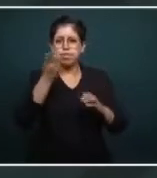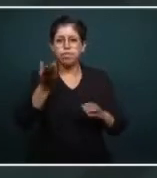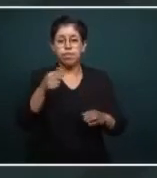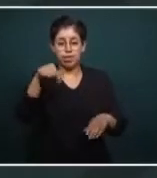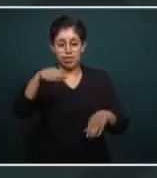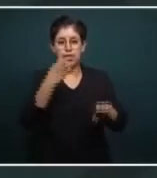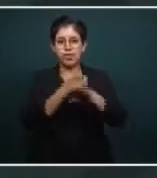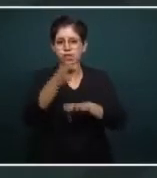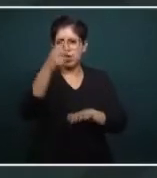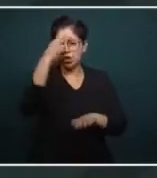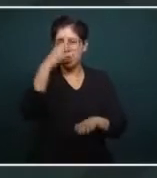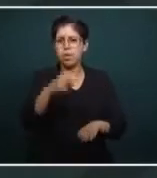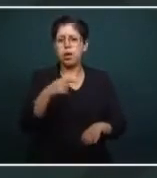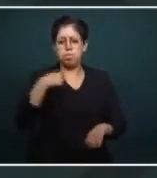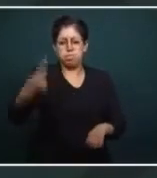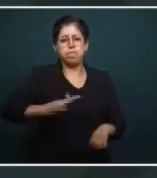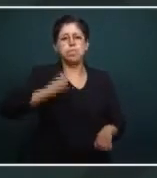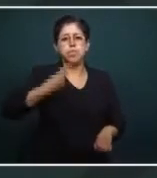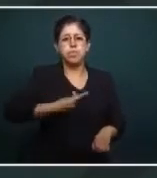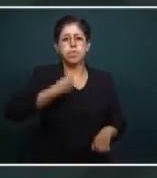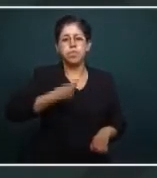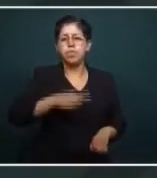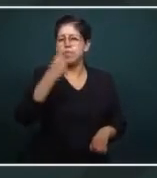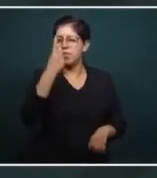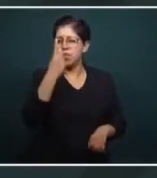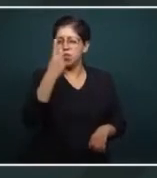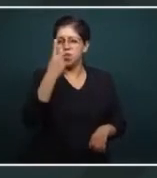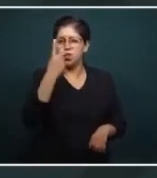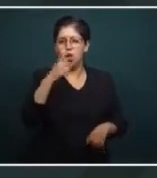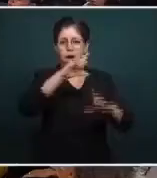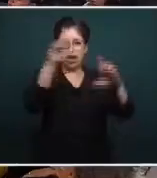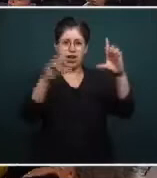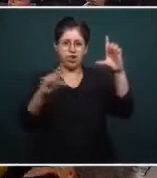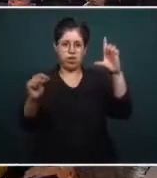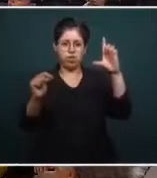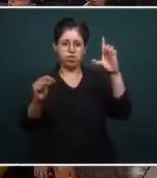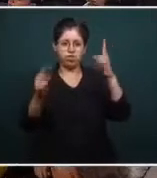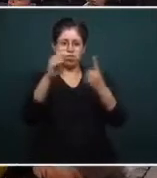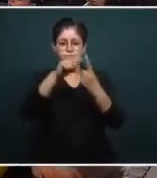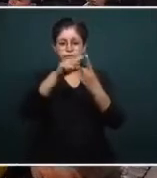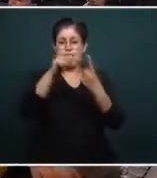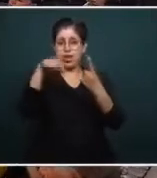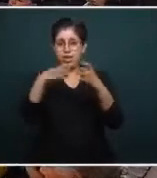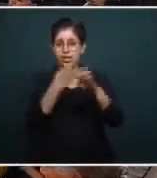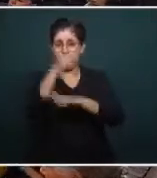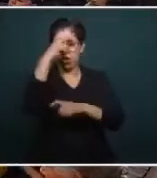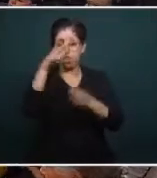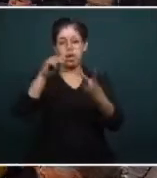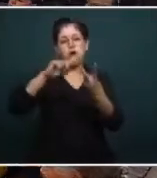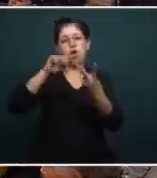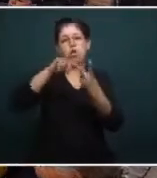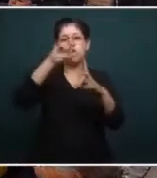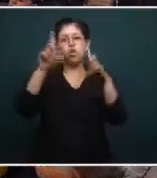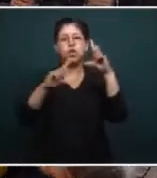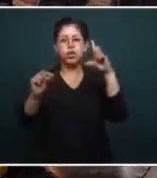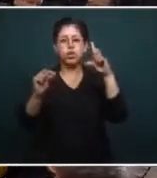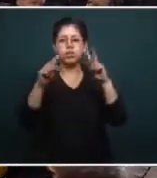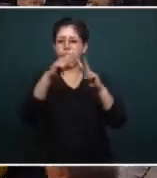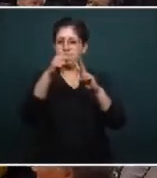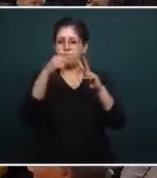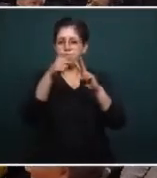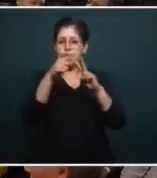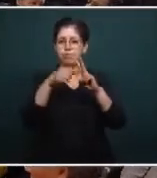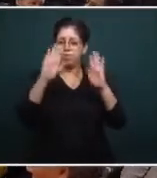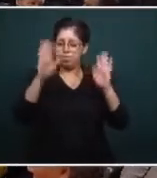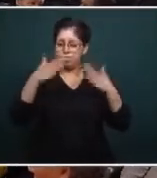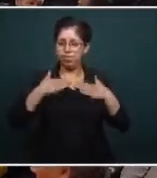Estado de México public, y uno nacional. and one national. So he's going to Que get sea some